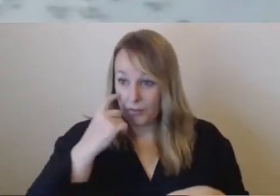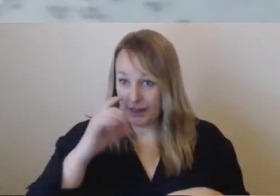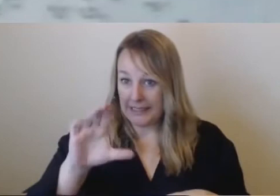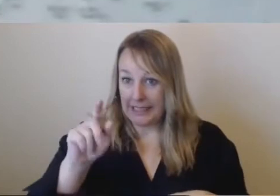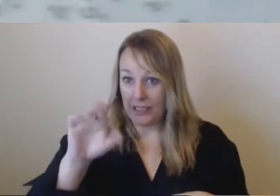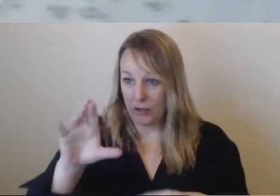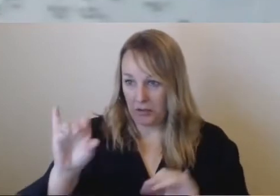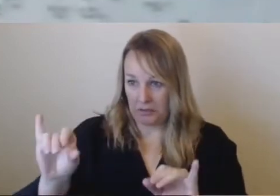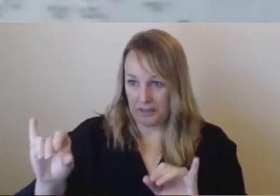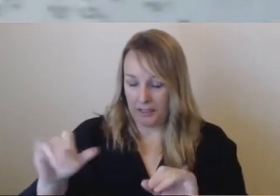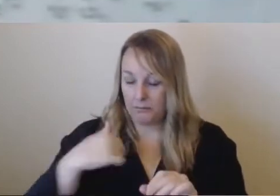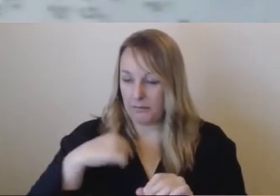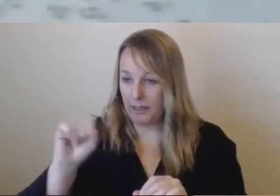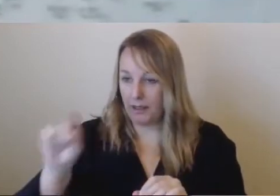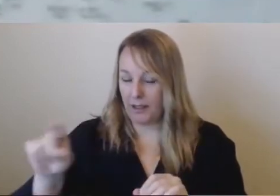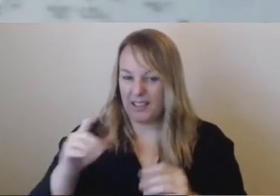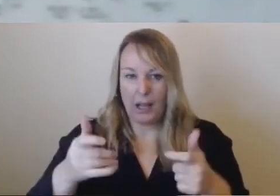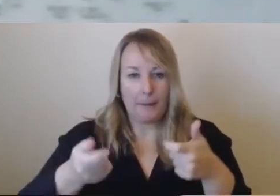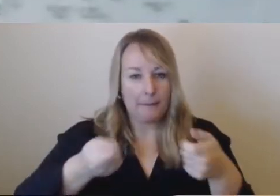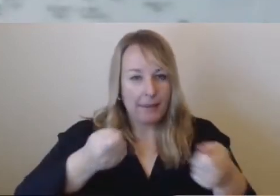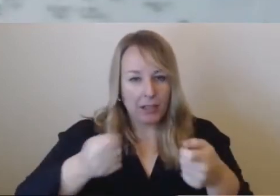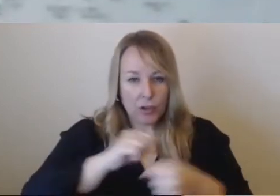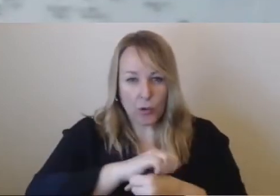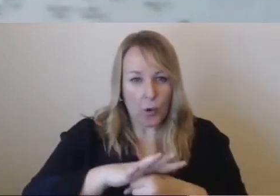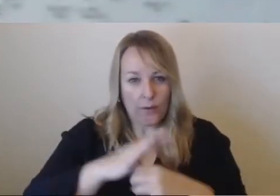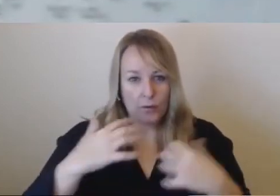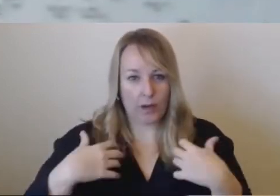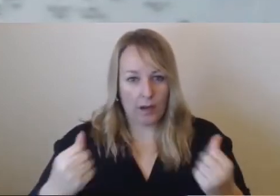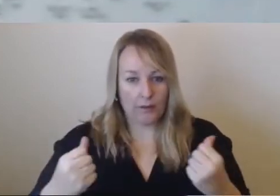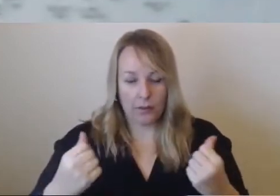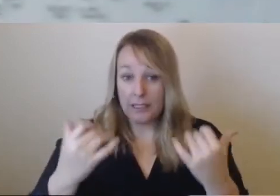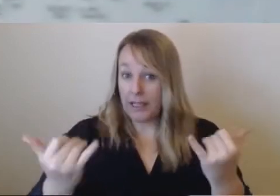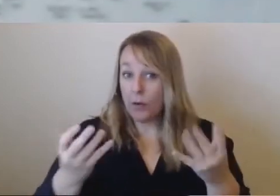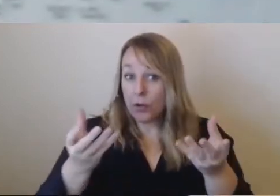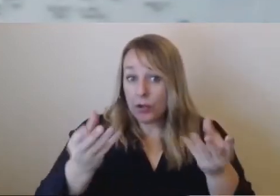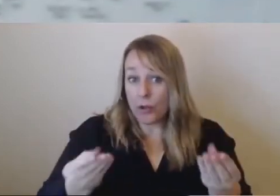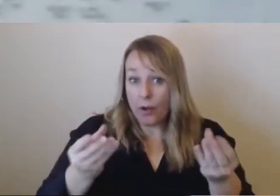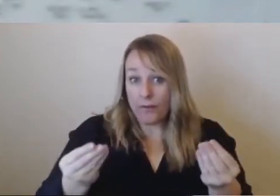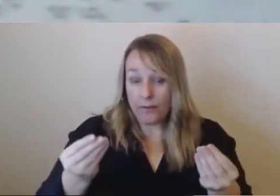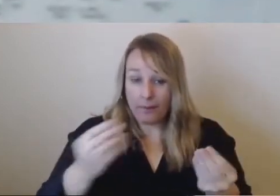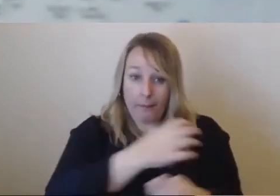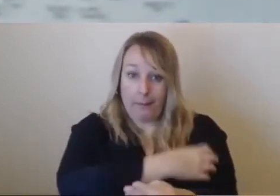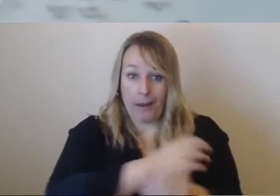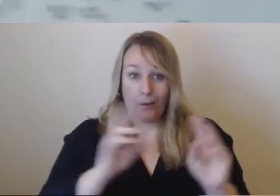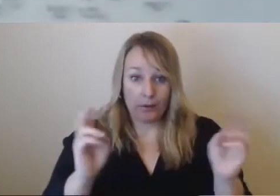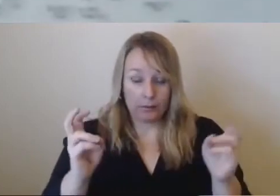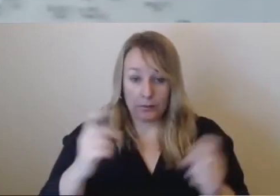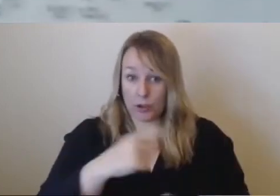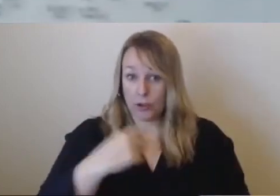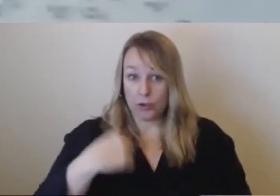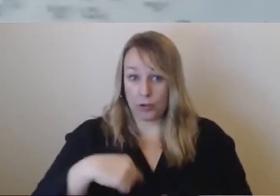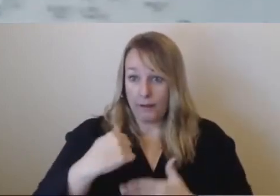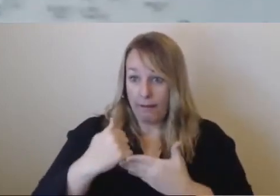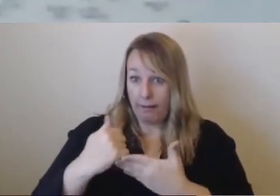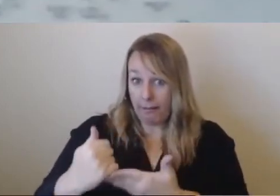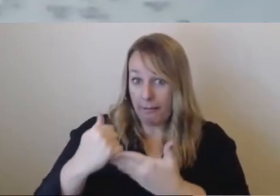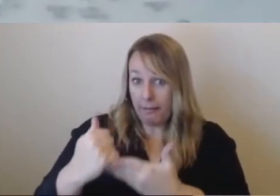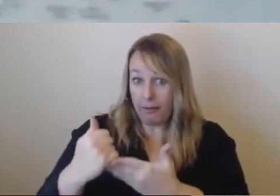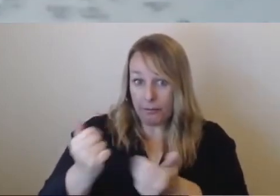will be a battle of soft power that, for instance, the Chinese have been offering help, although a lot of that help on COVID